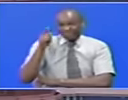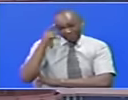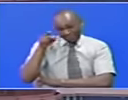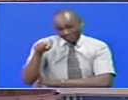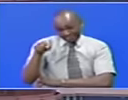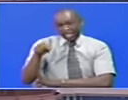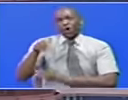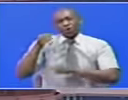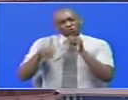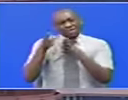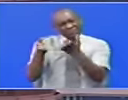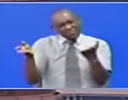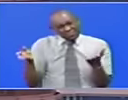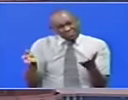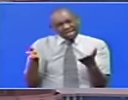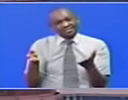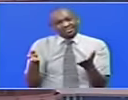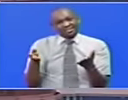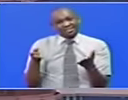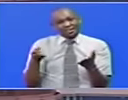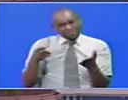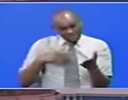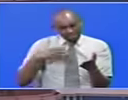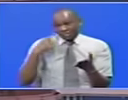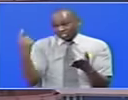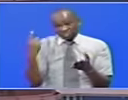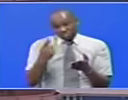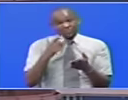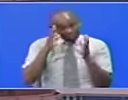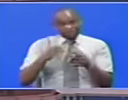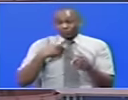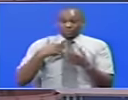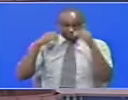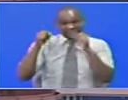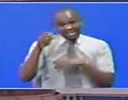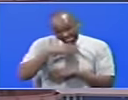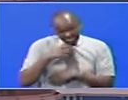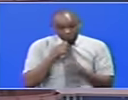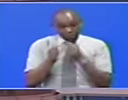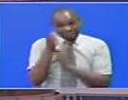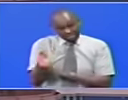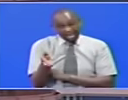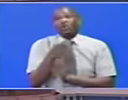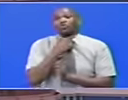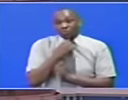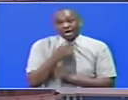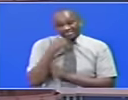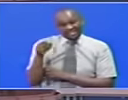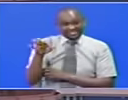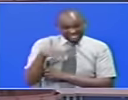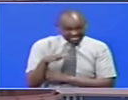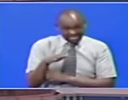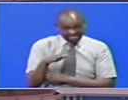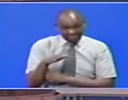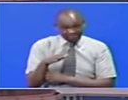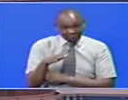the votes there, it's all for each and every presidential aspirant to go and look for votes in the rich